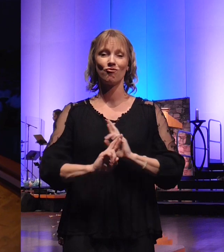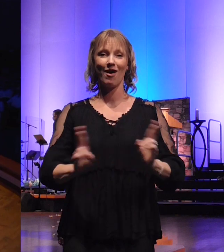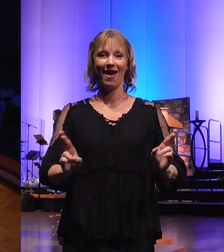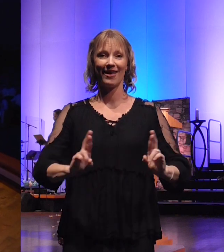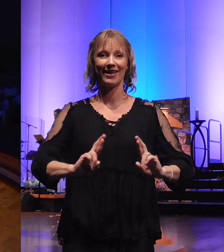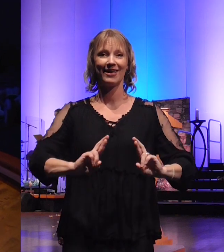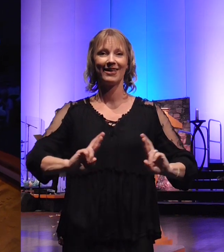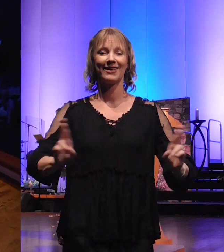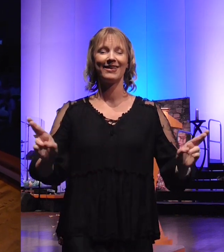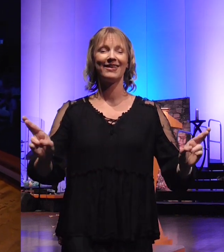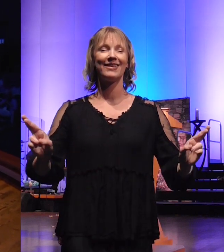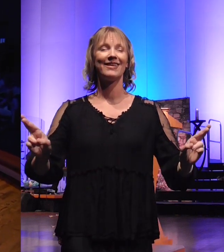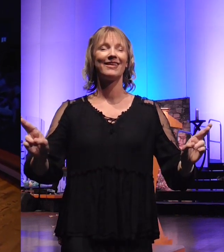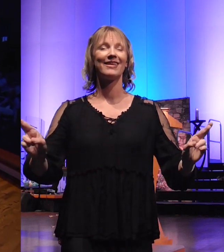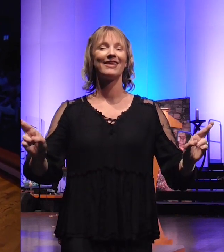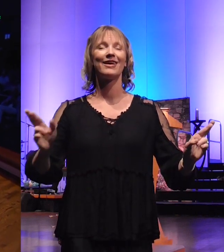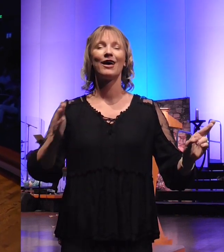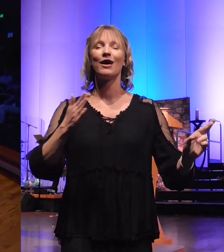Get ready,